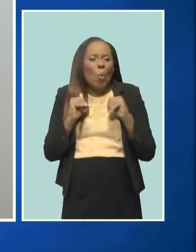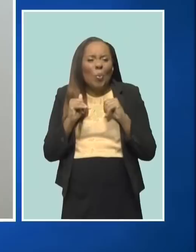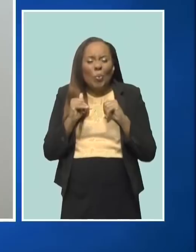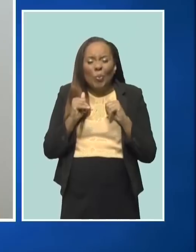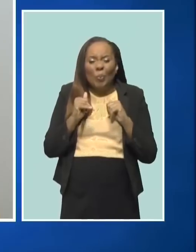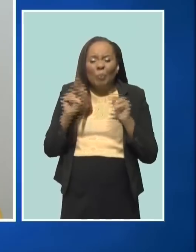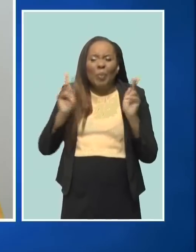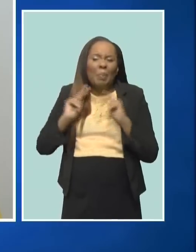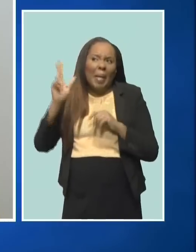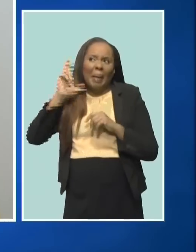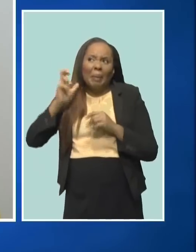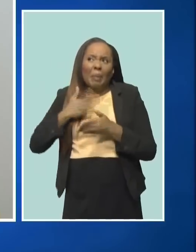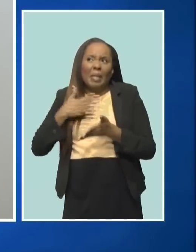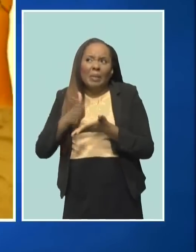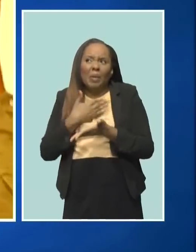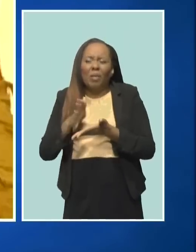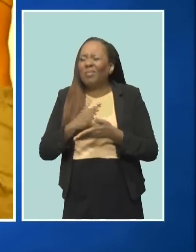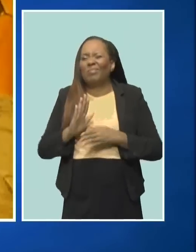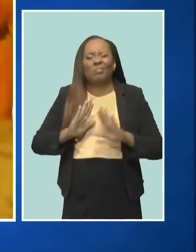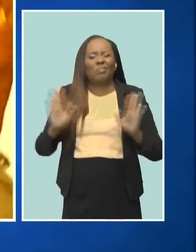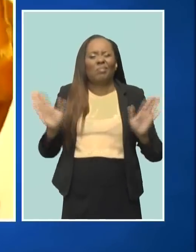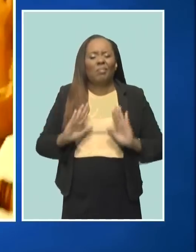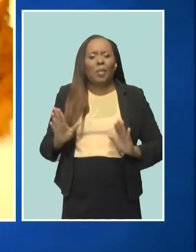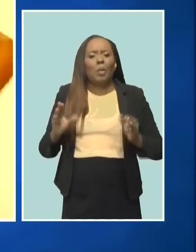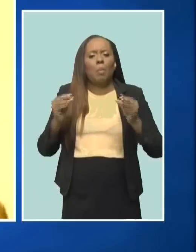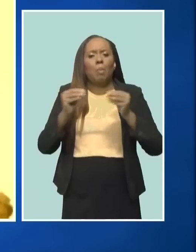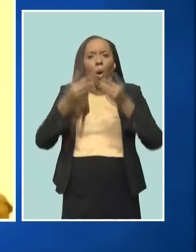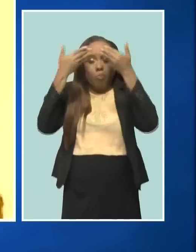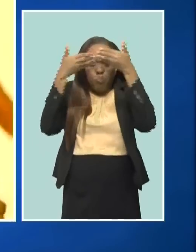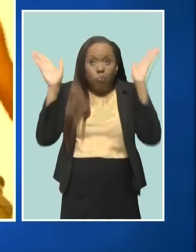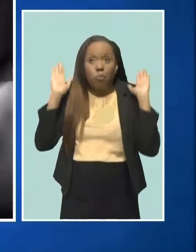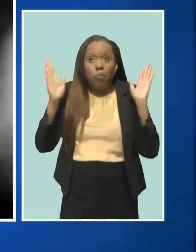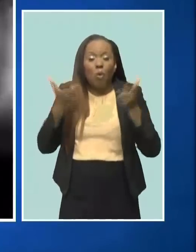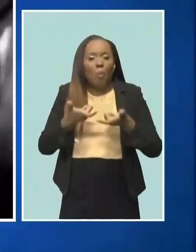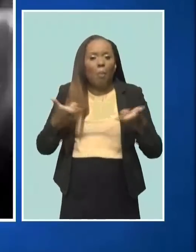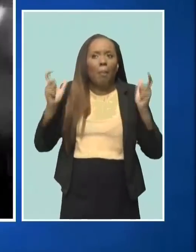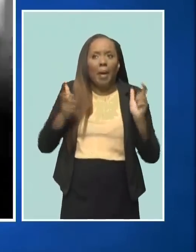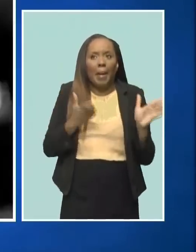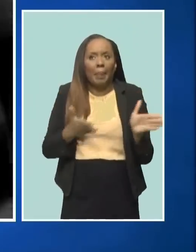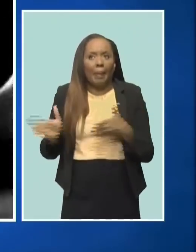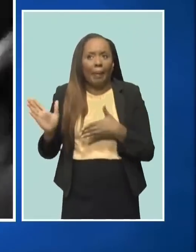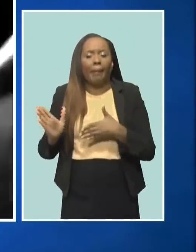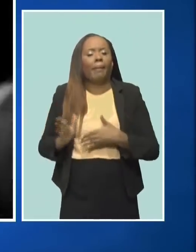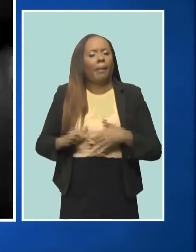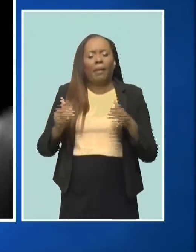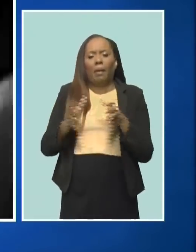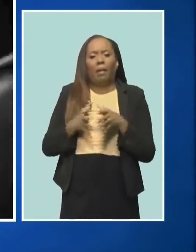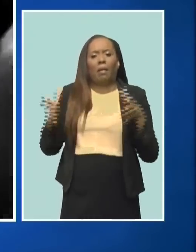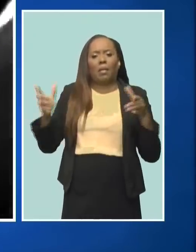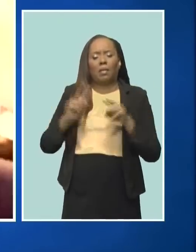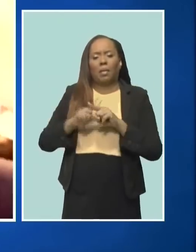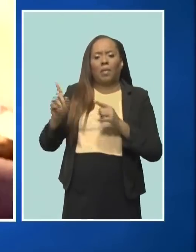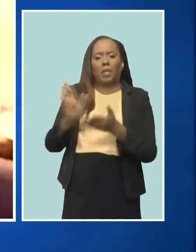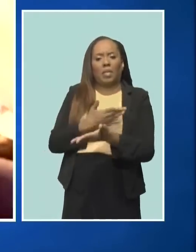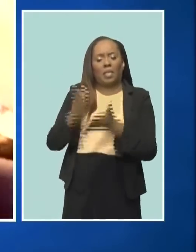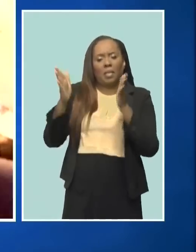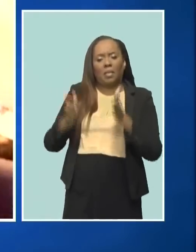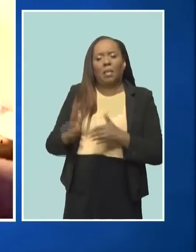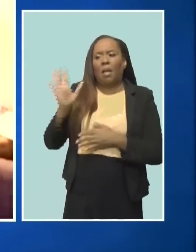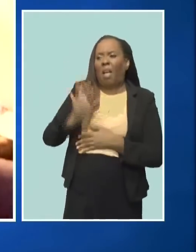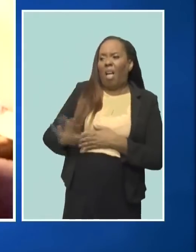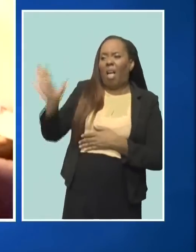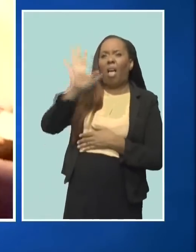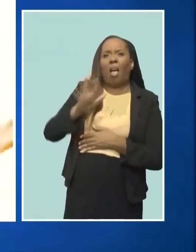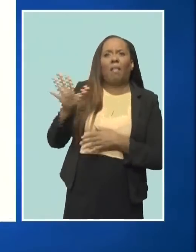You should have a bigger plan than that. And I keep telling a lot of young artists, there's so many musicians around the world that